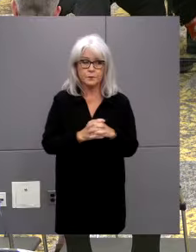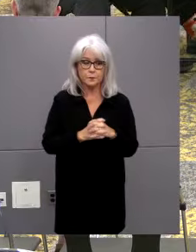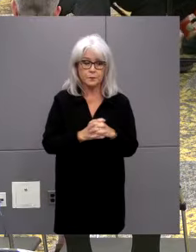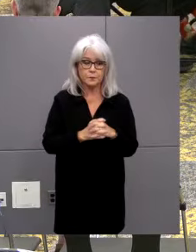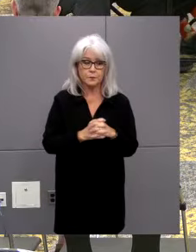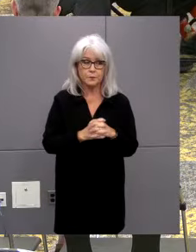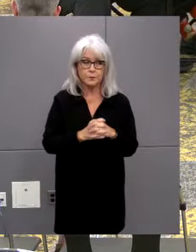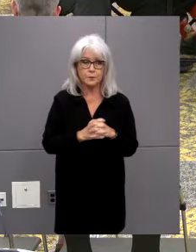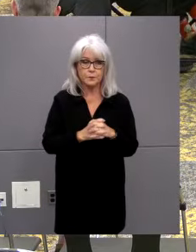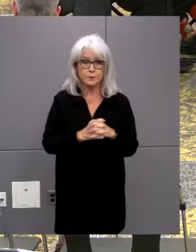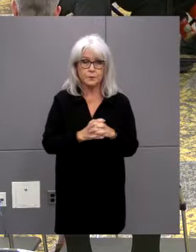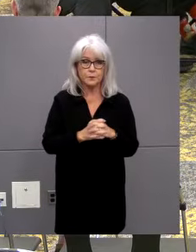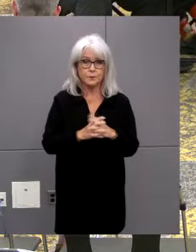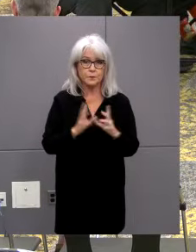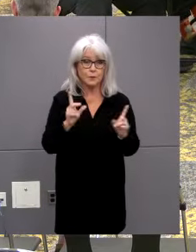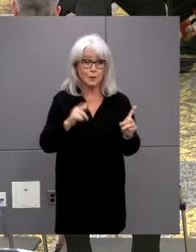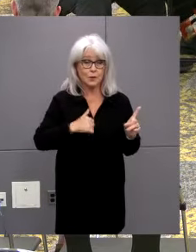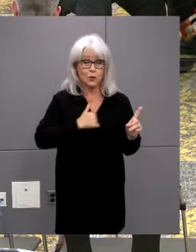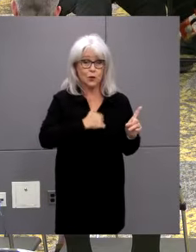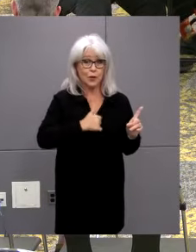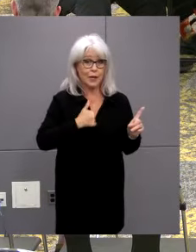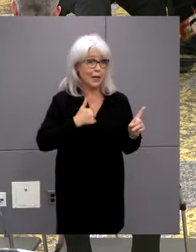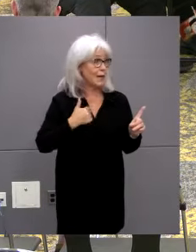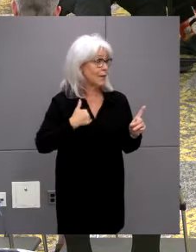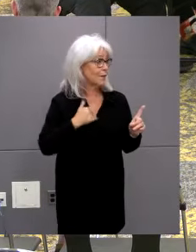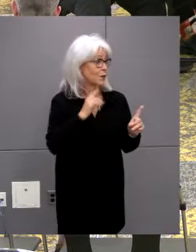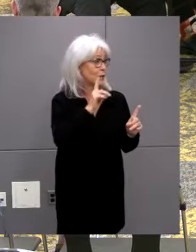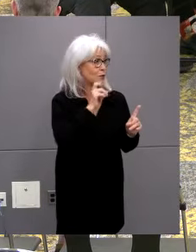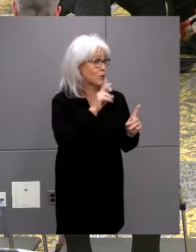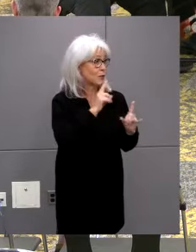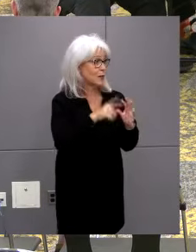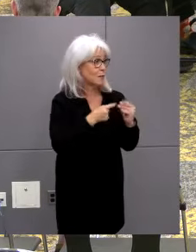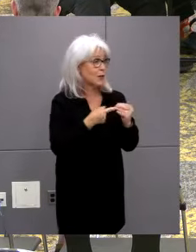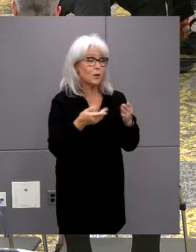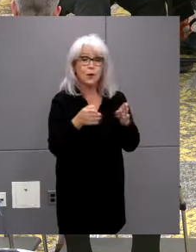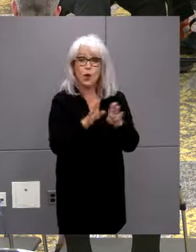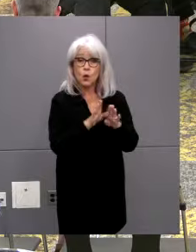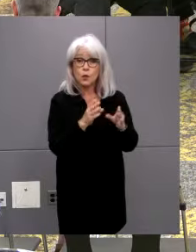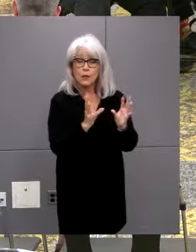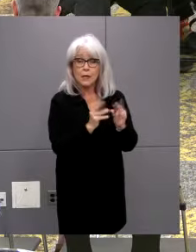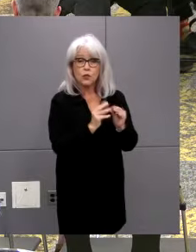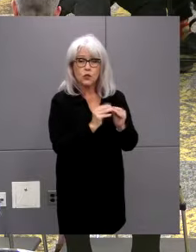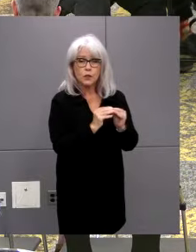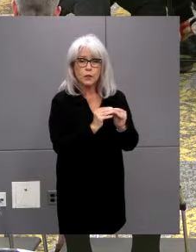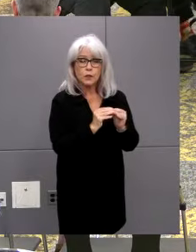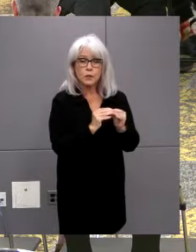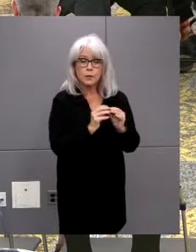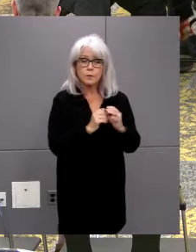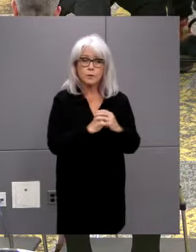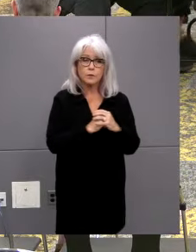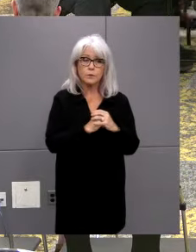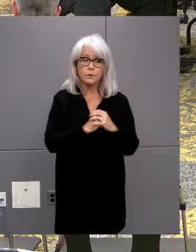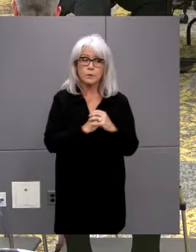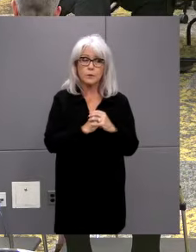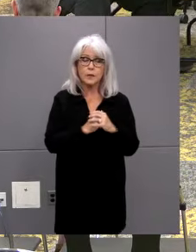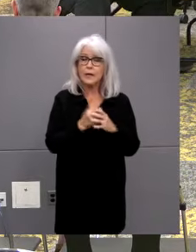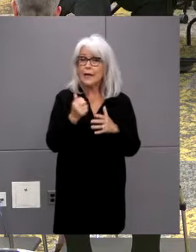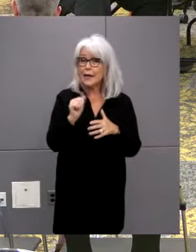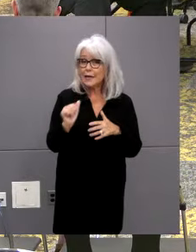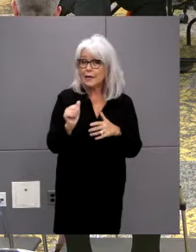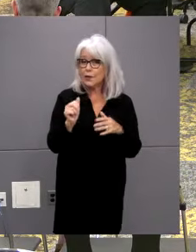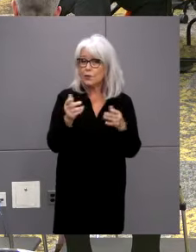I'm sorry? Sorry, I had a question regarding closed session. Yes. Does any of the closed